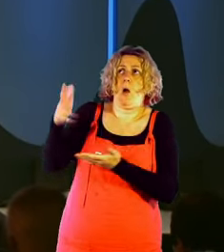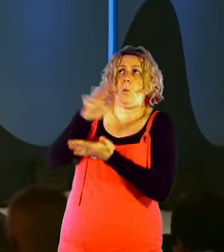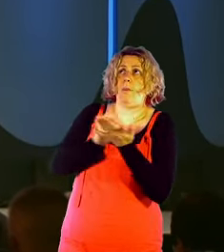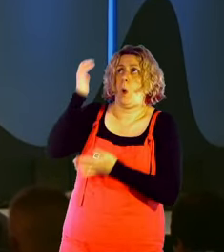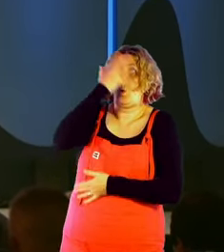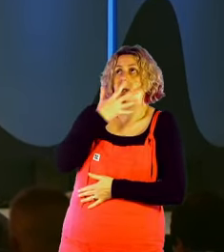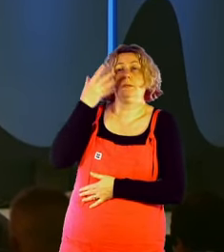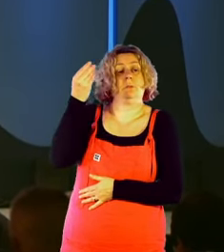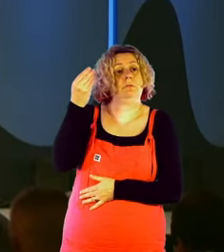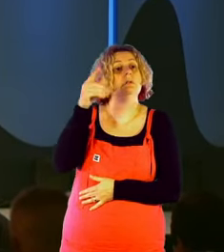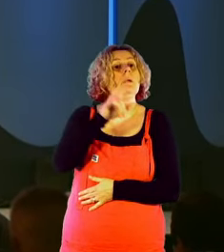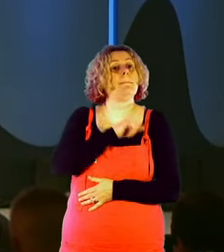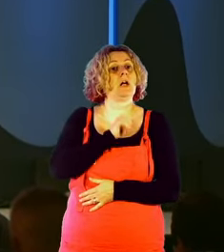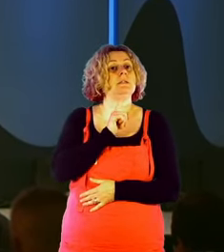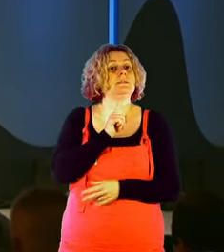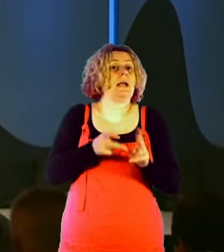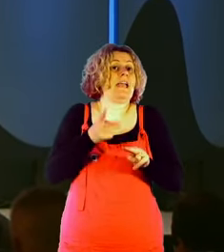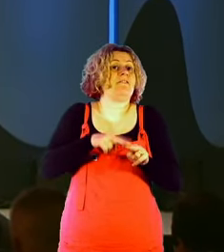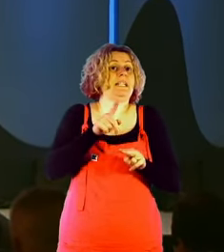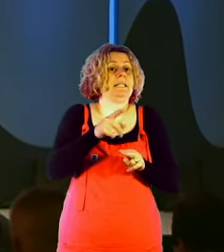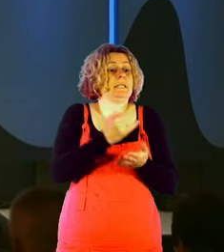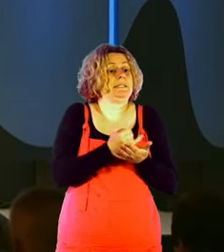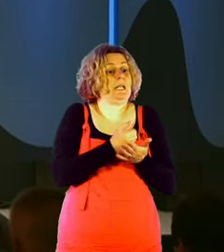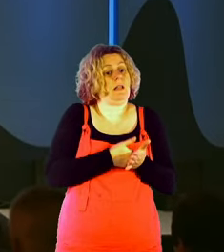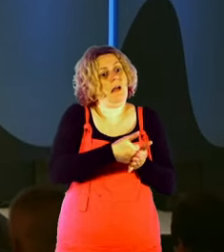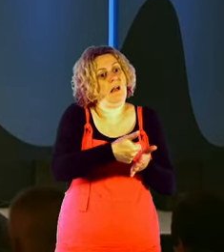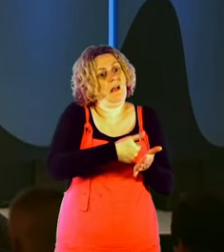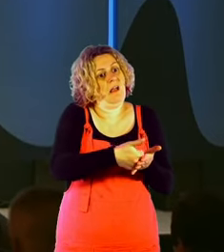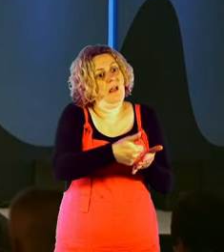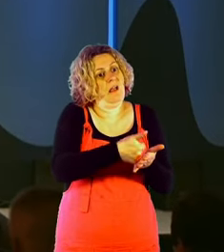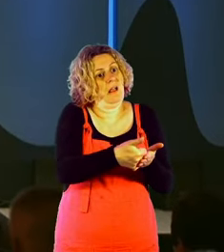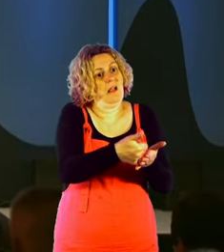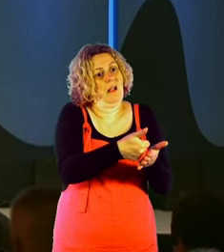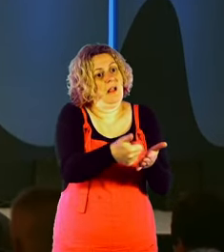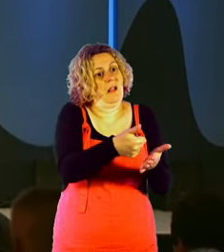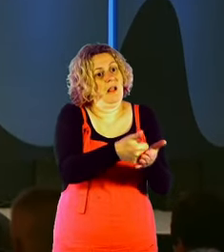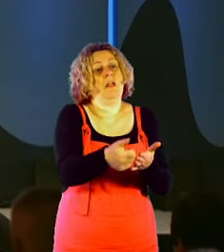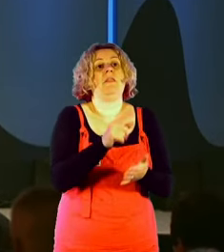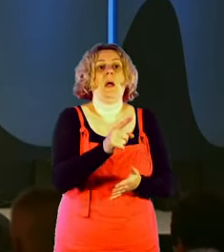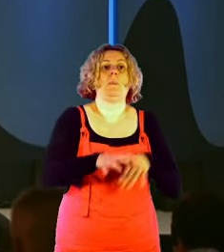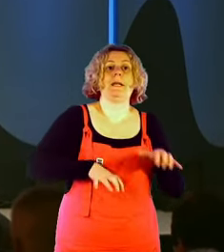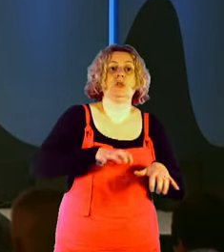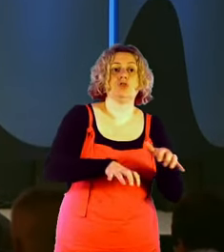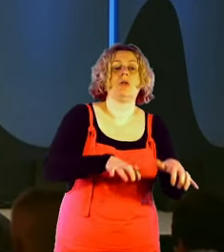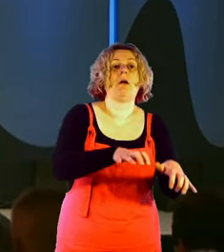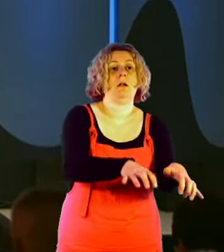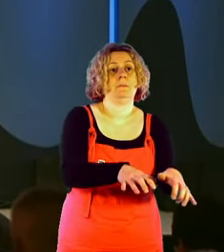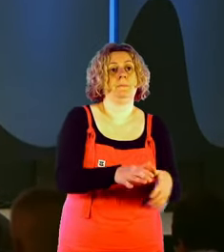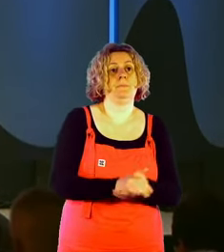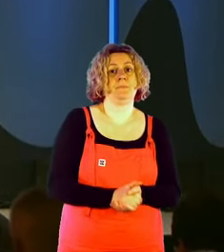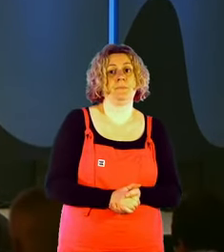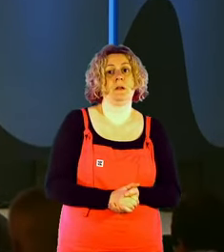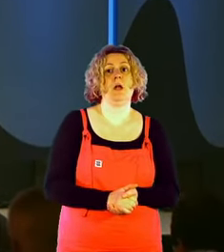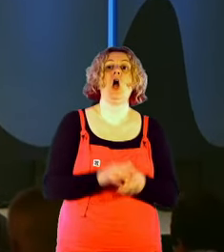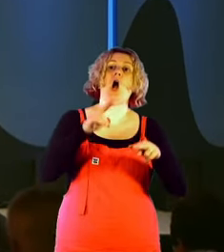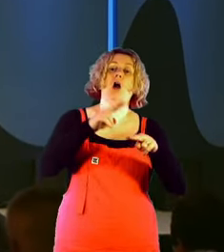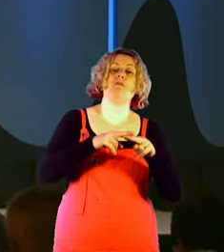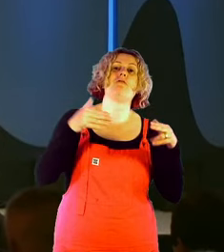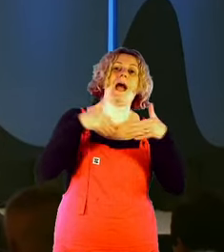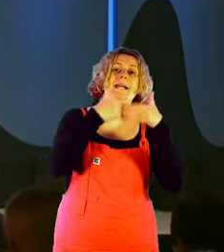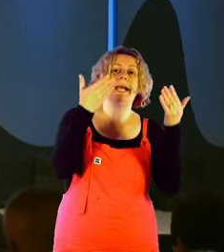ongoing struggle. And it's hard, and you're not supposed to do this alone. Come on Friday and we'll talk about why we need each other in